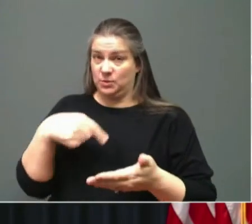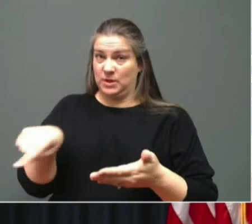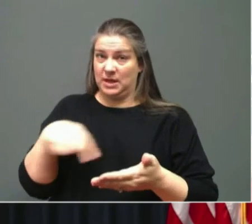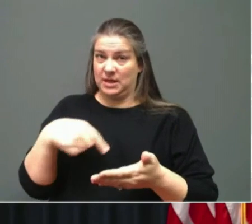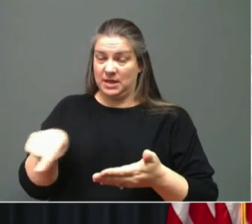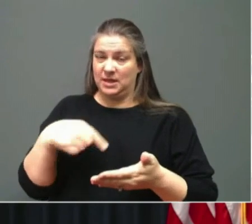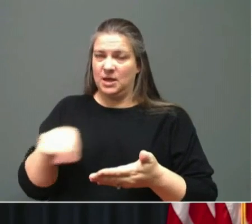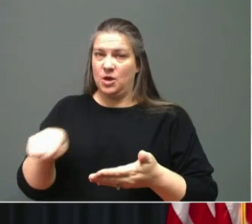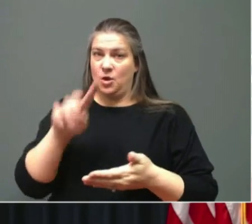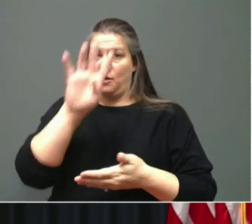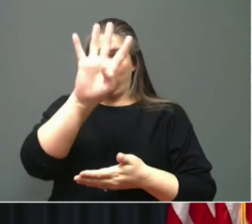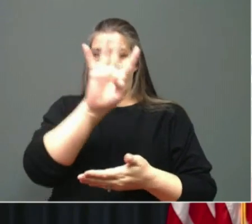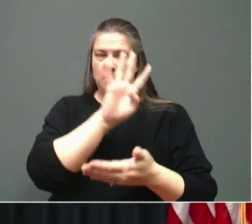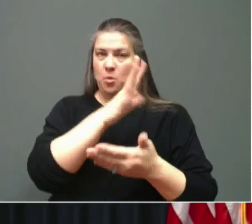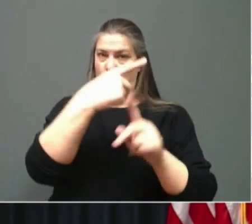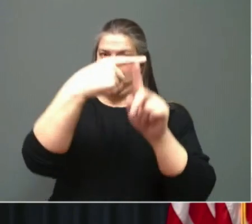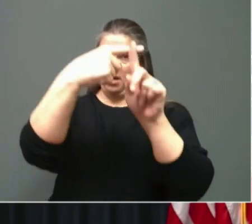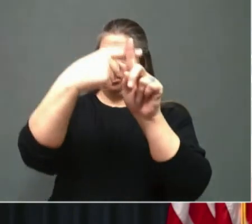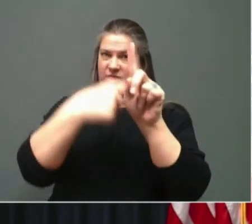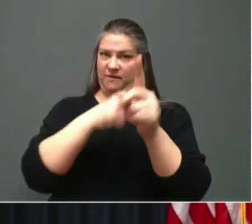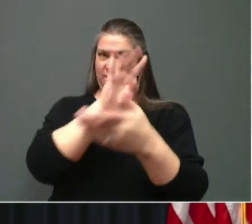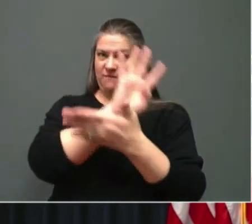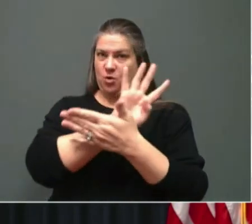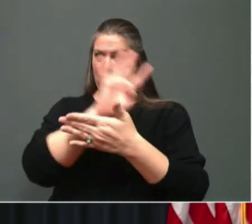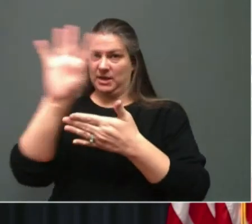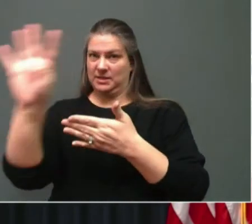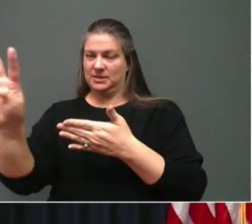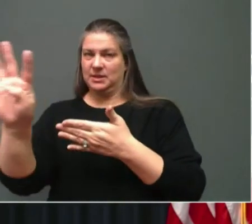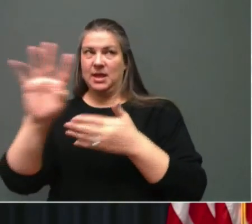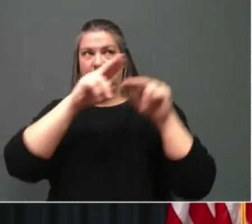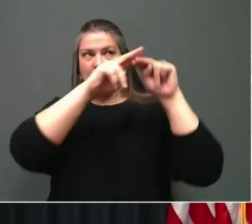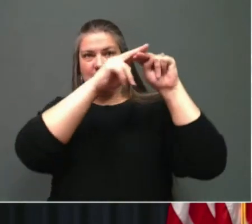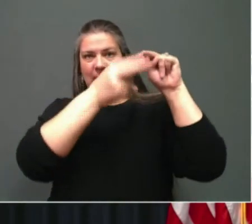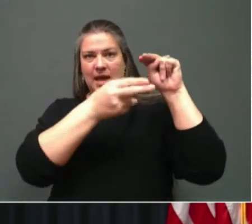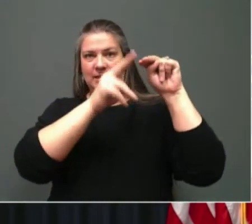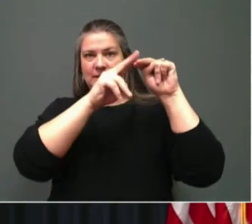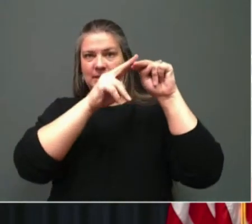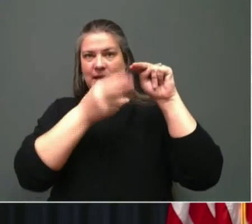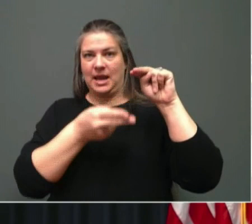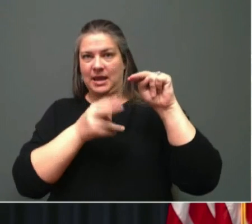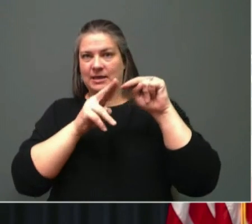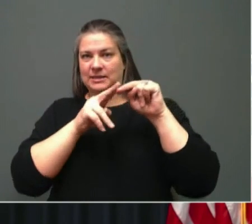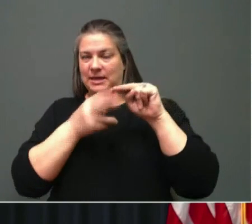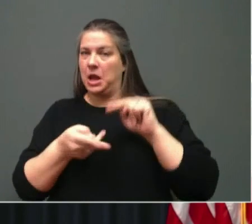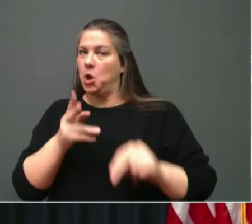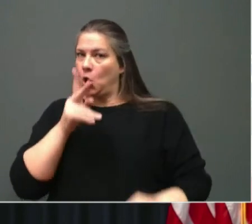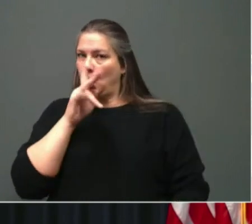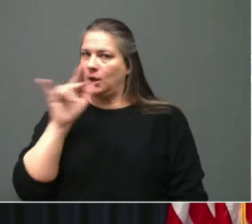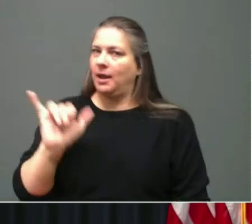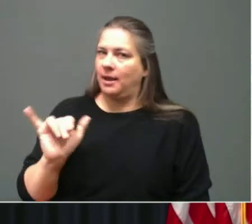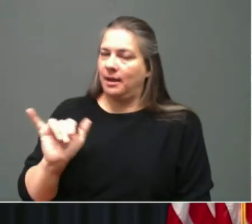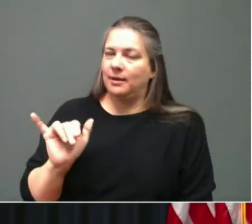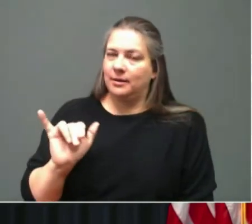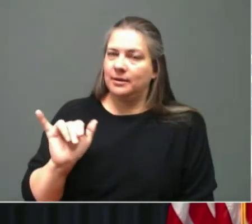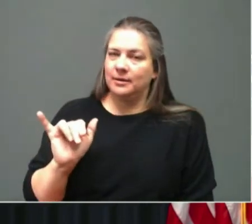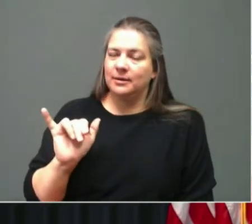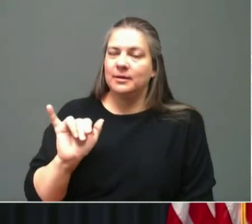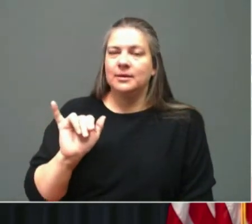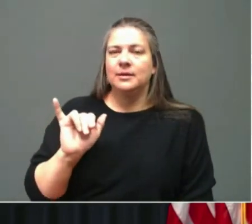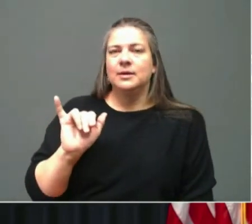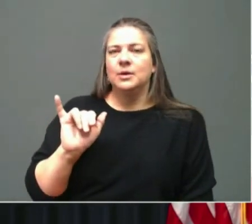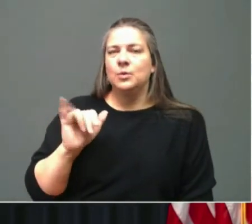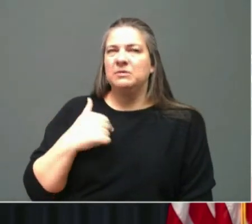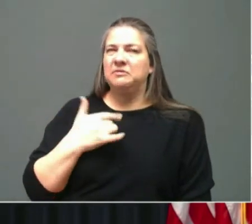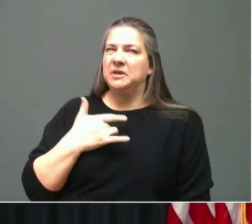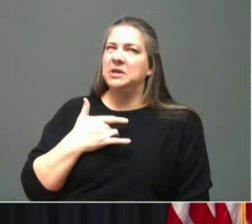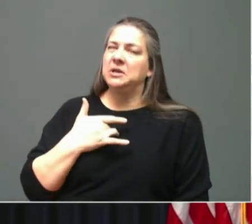weeks, 1 month of declining cases. Right now, it looks possible. At the very worst, we think it will be close to what we